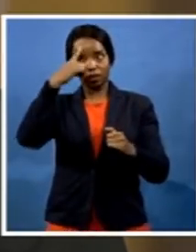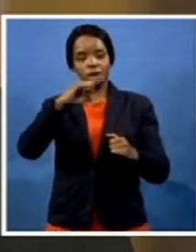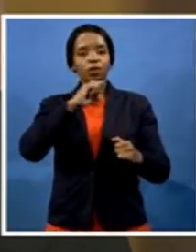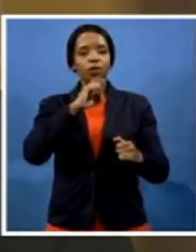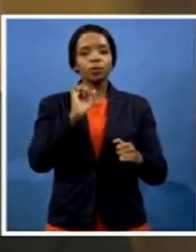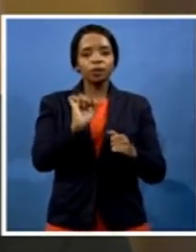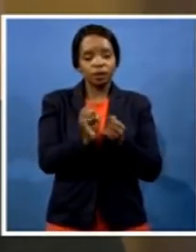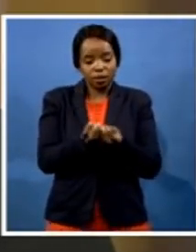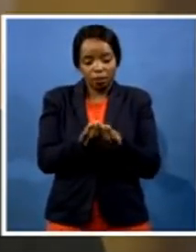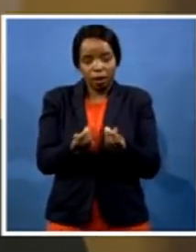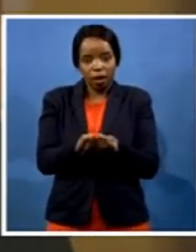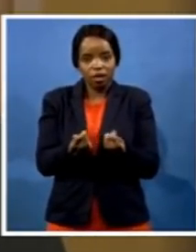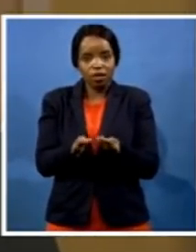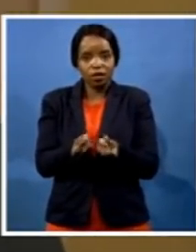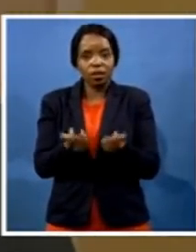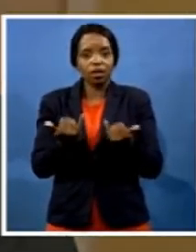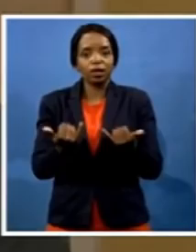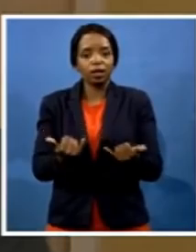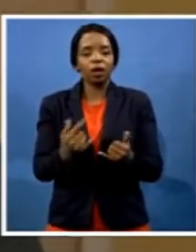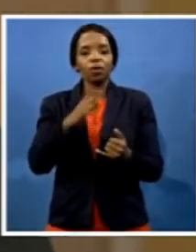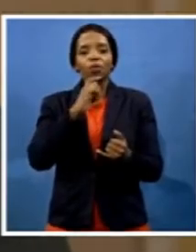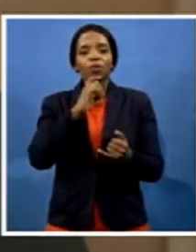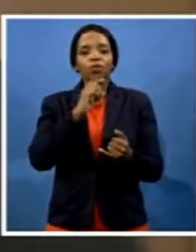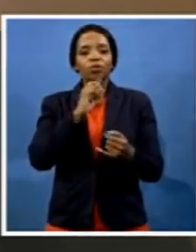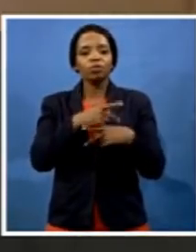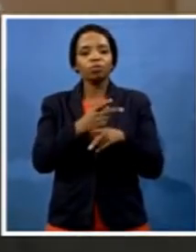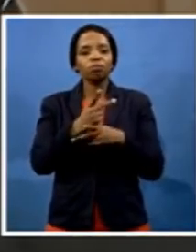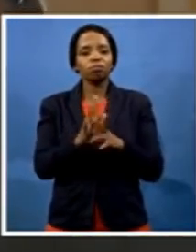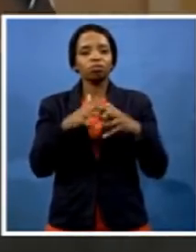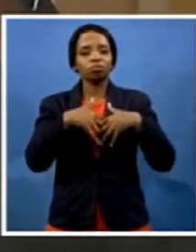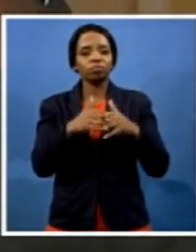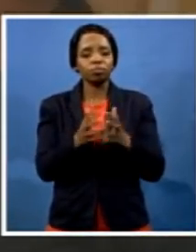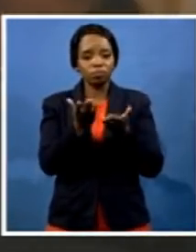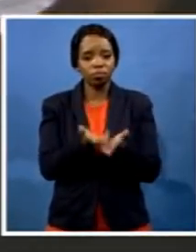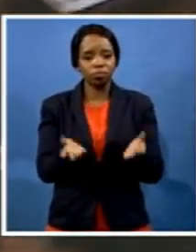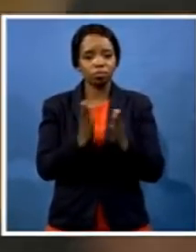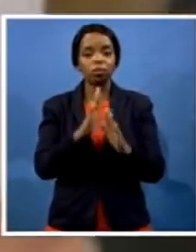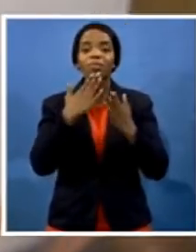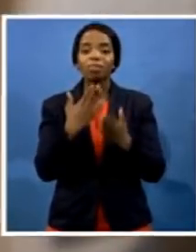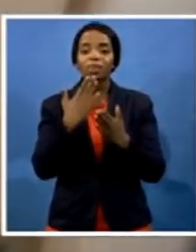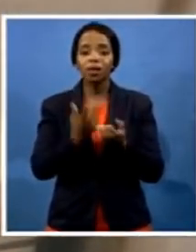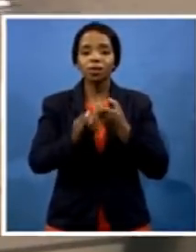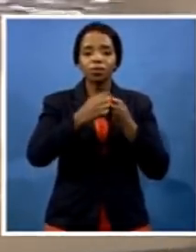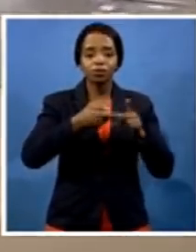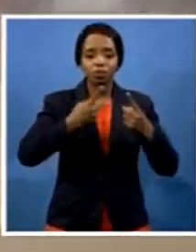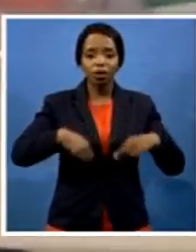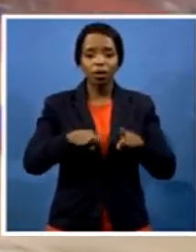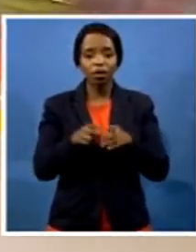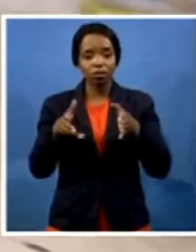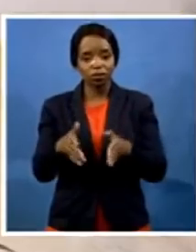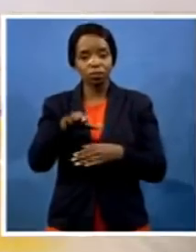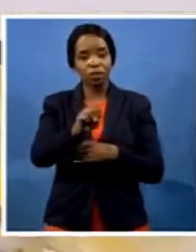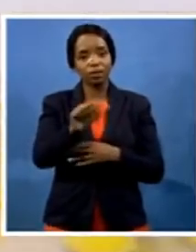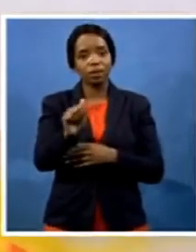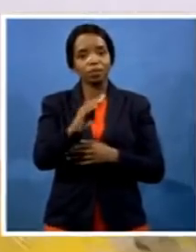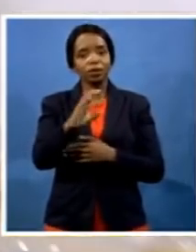masks. Peter, thank you very much for joining us here live on SABC News. Now, talk to us about some of your work here. You're saying that this is the plastics